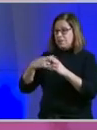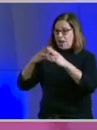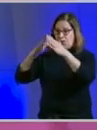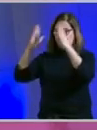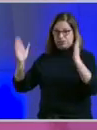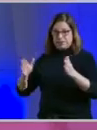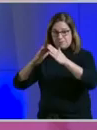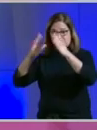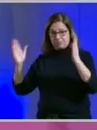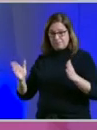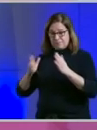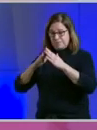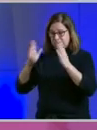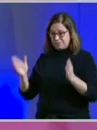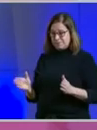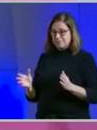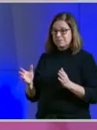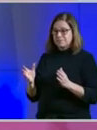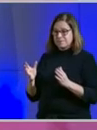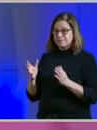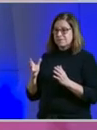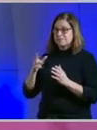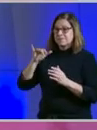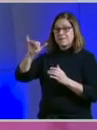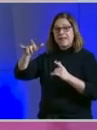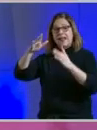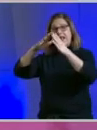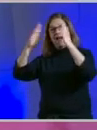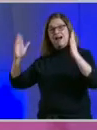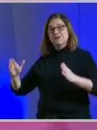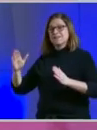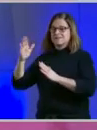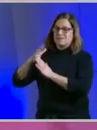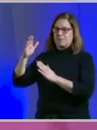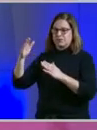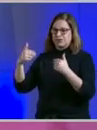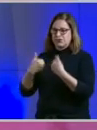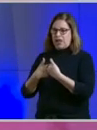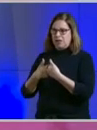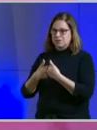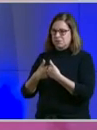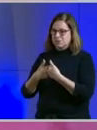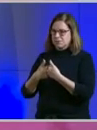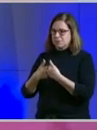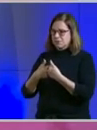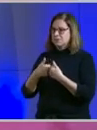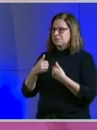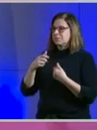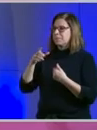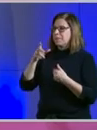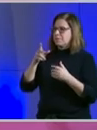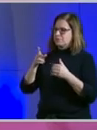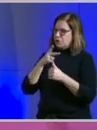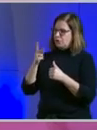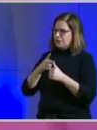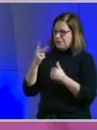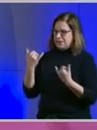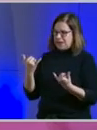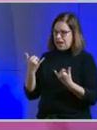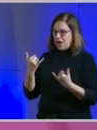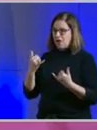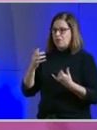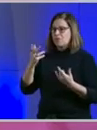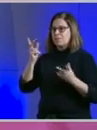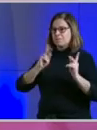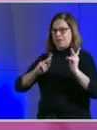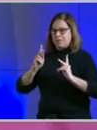in the district to make sure that we can keep the characteristics and the quality of life in the district and making housing affordable. Having